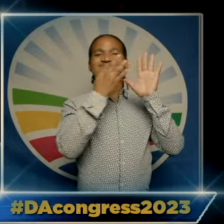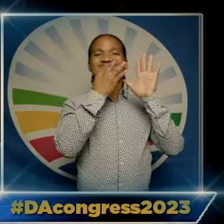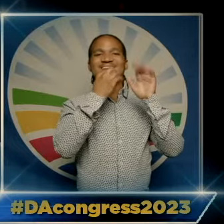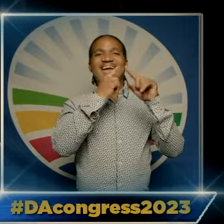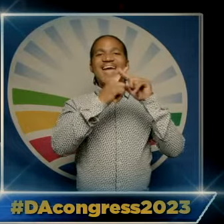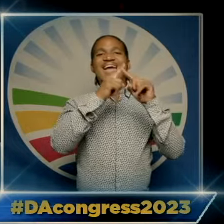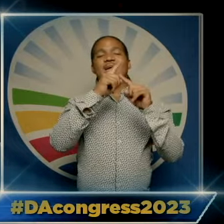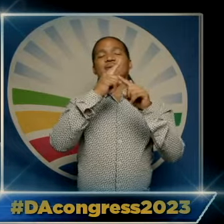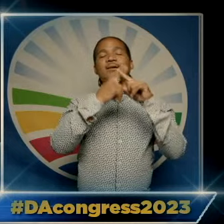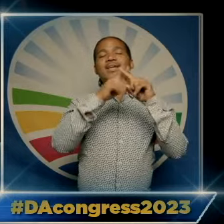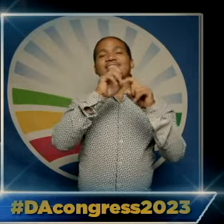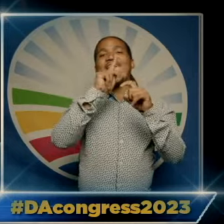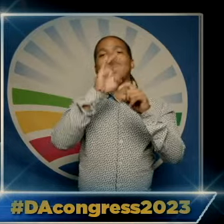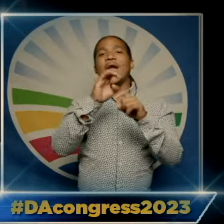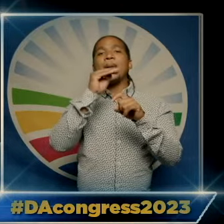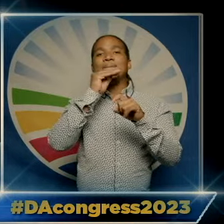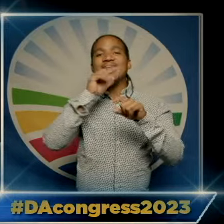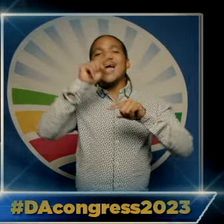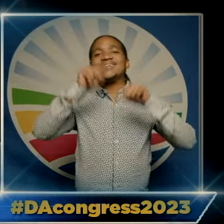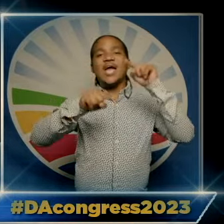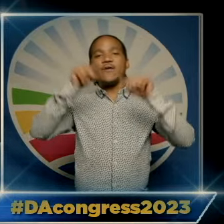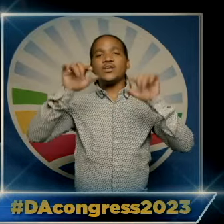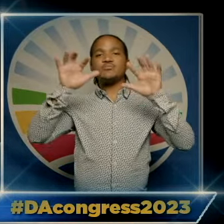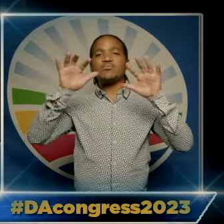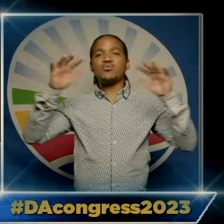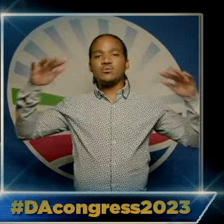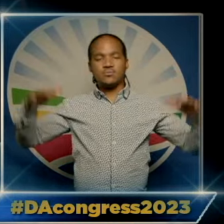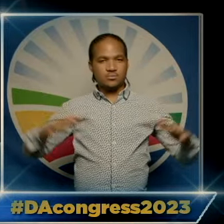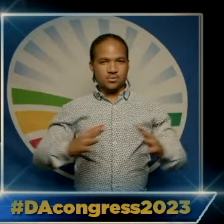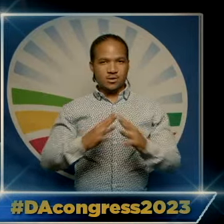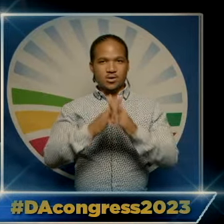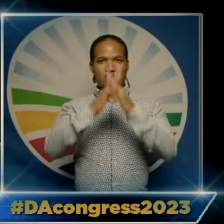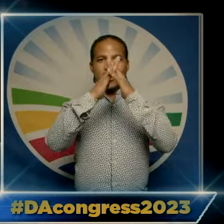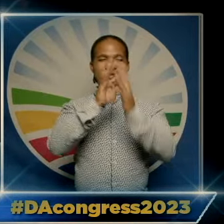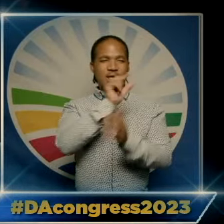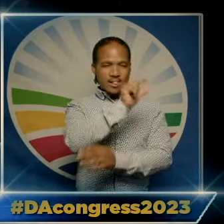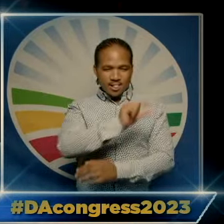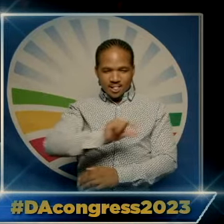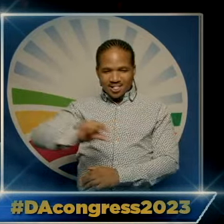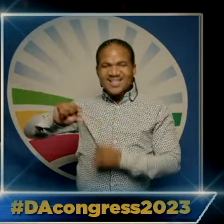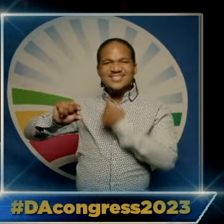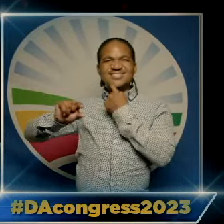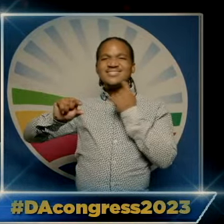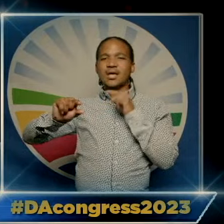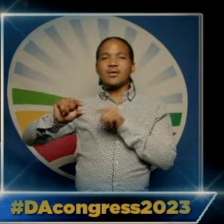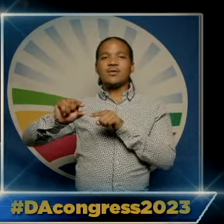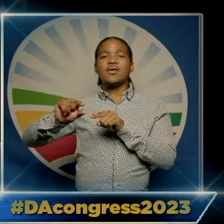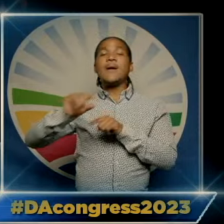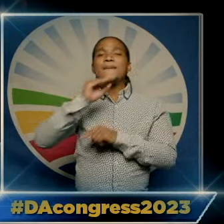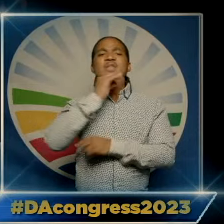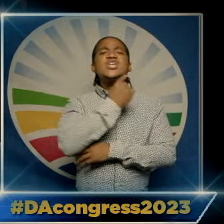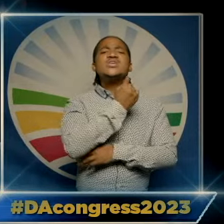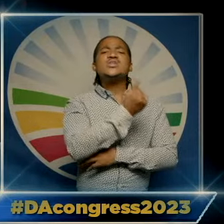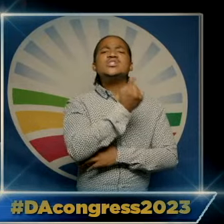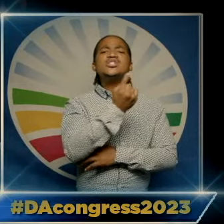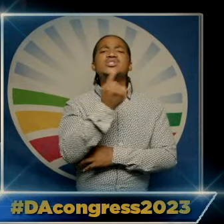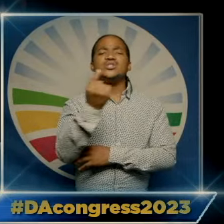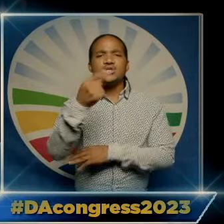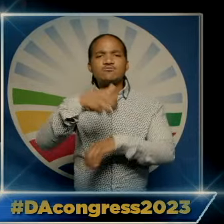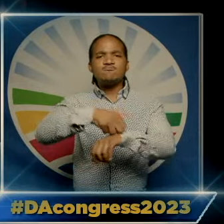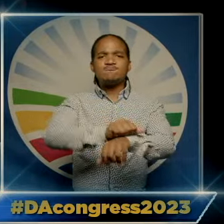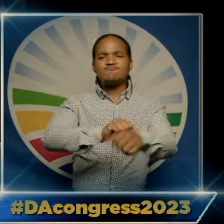ikara ke," diverse people unite. This represents each individual effort to harness